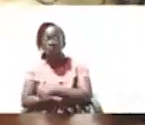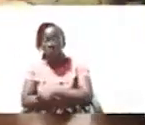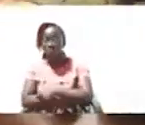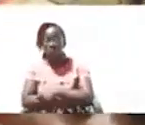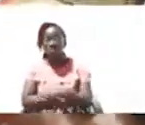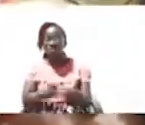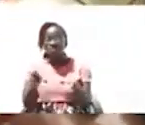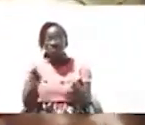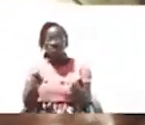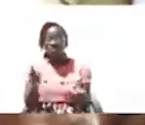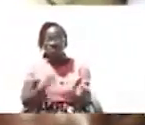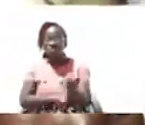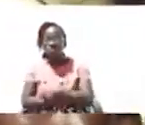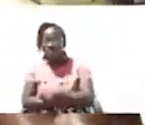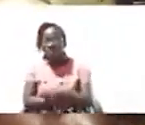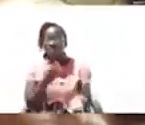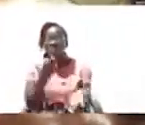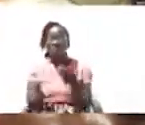has given up,